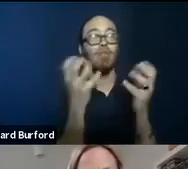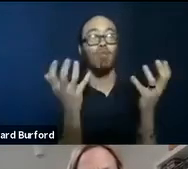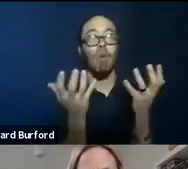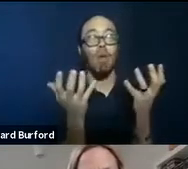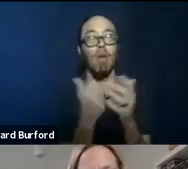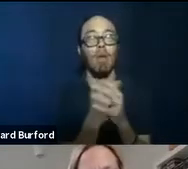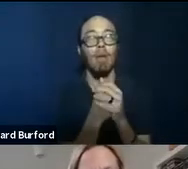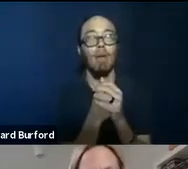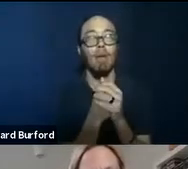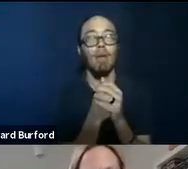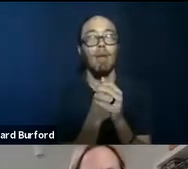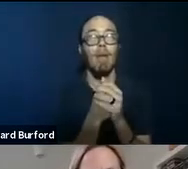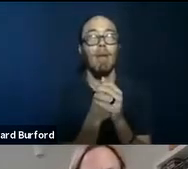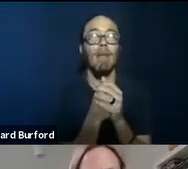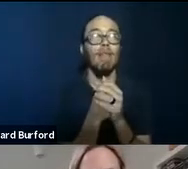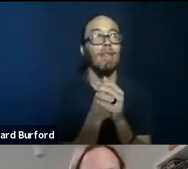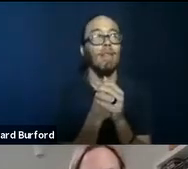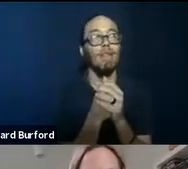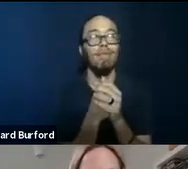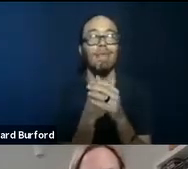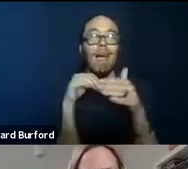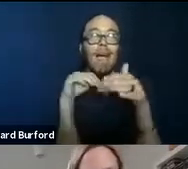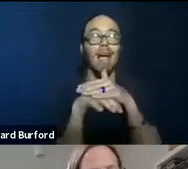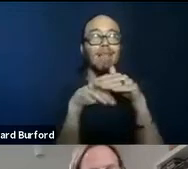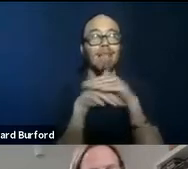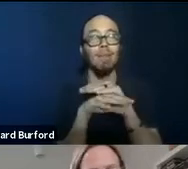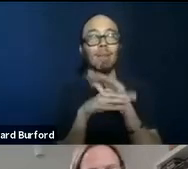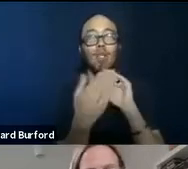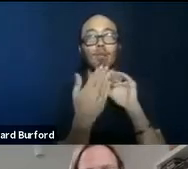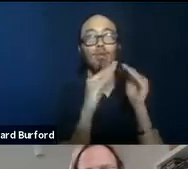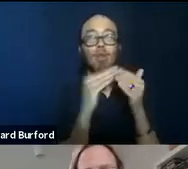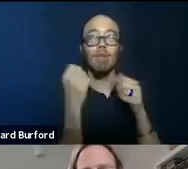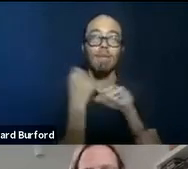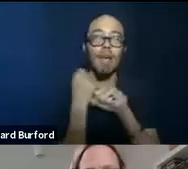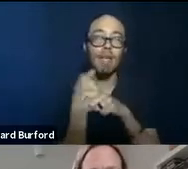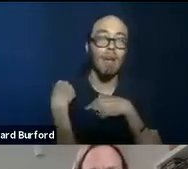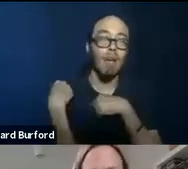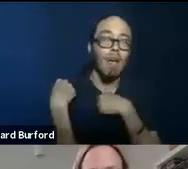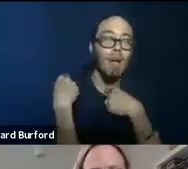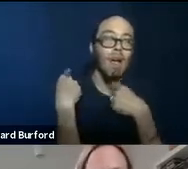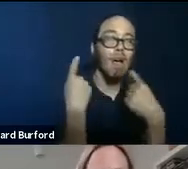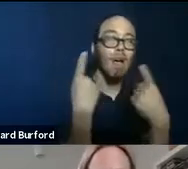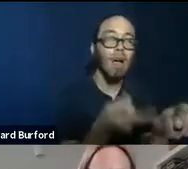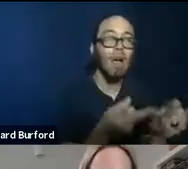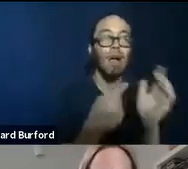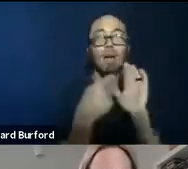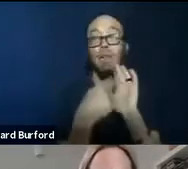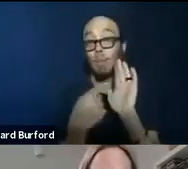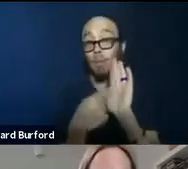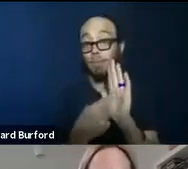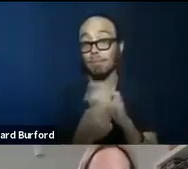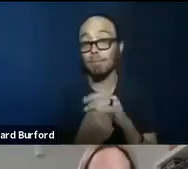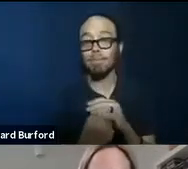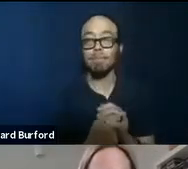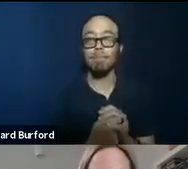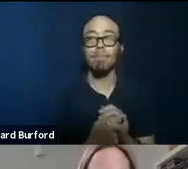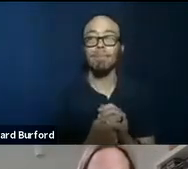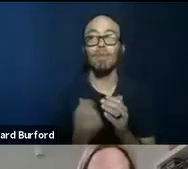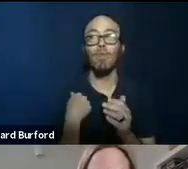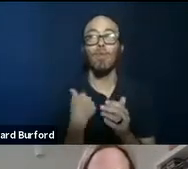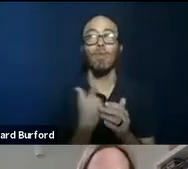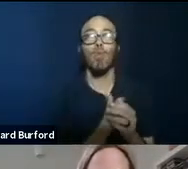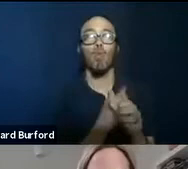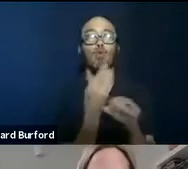the accessibility community has been fighting for all along. For example, we're using